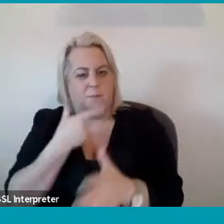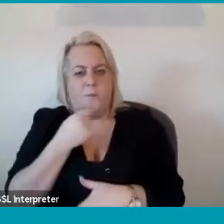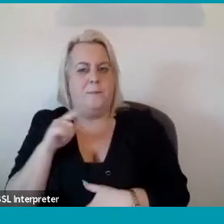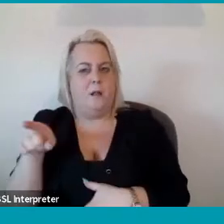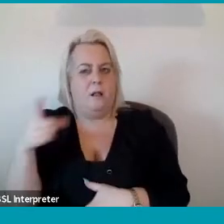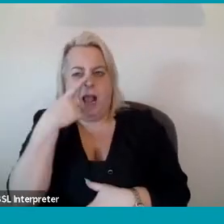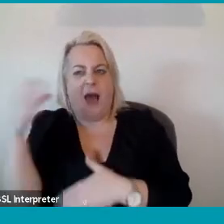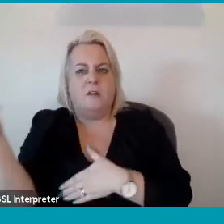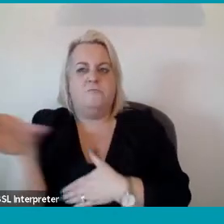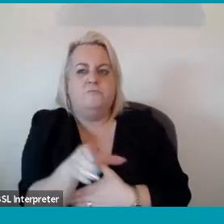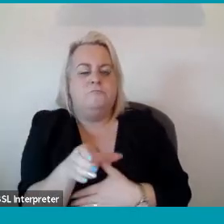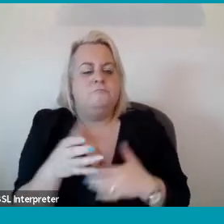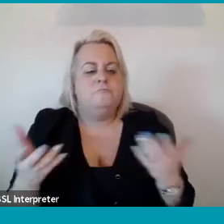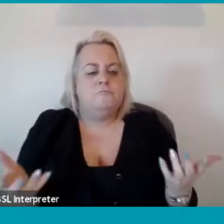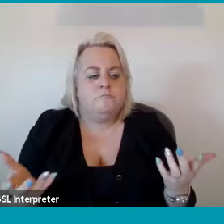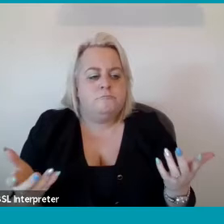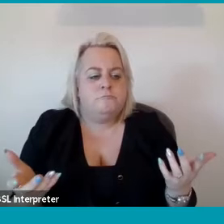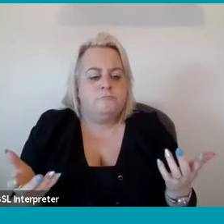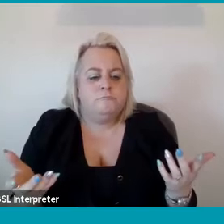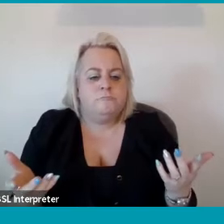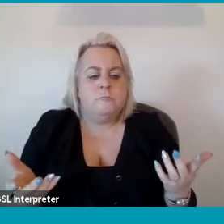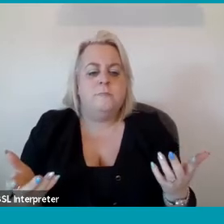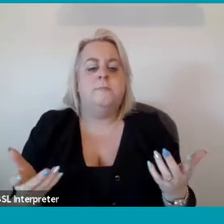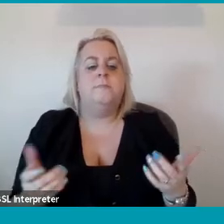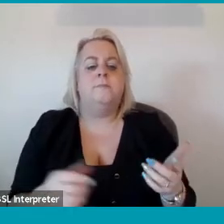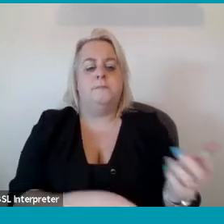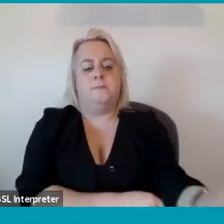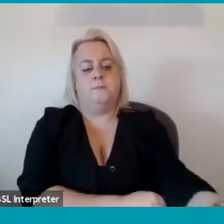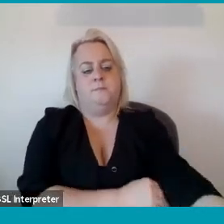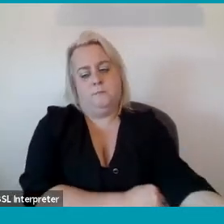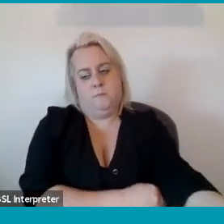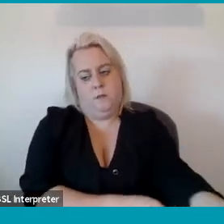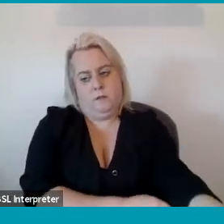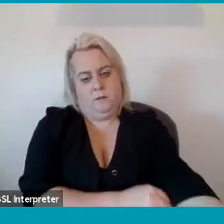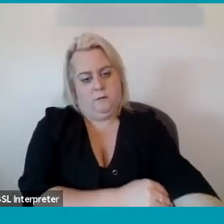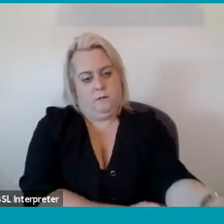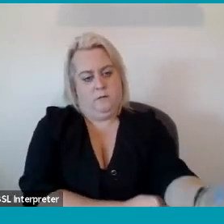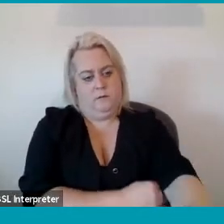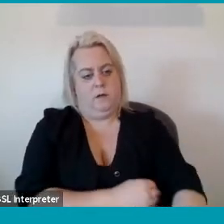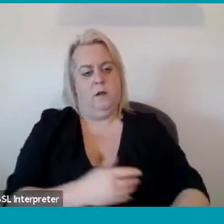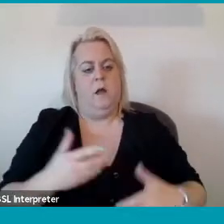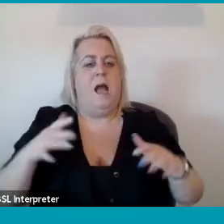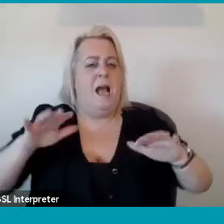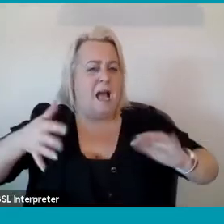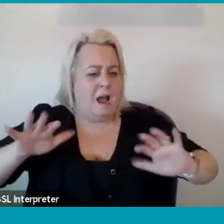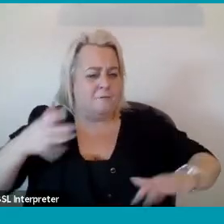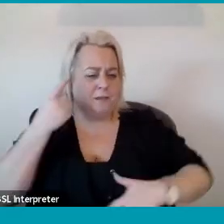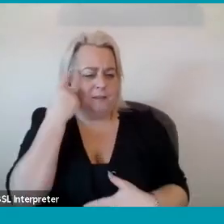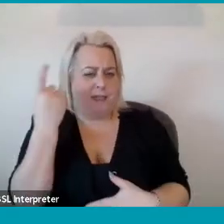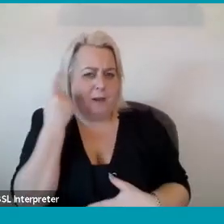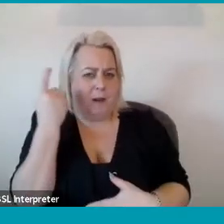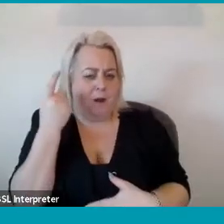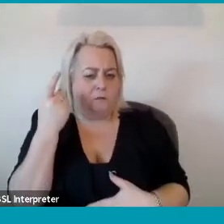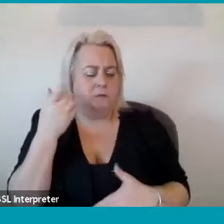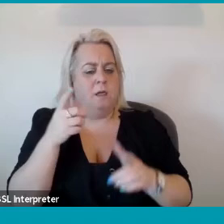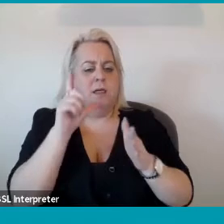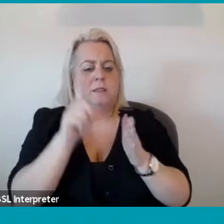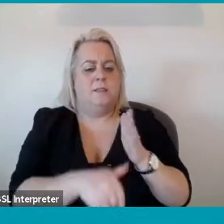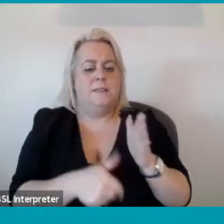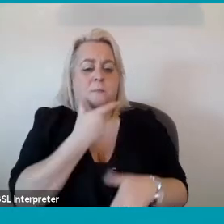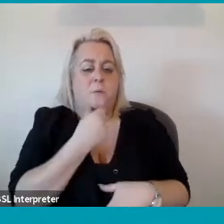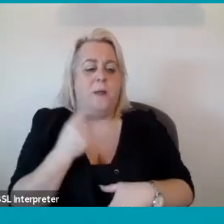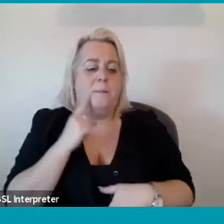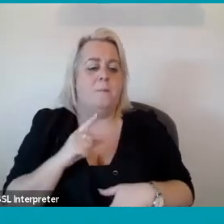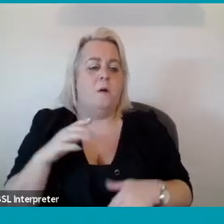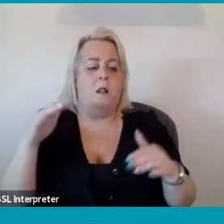think here today? Are disabled people on average, because of course everybody is different, but on average, are we less productive than